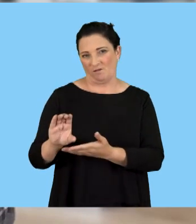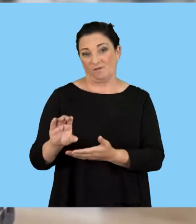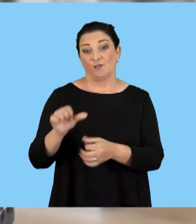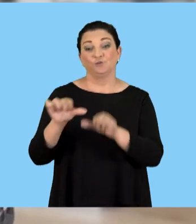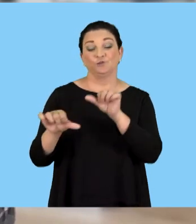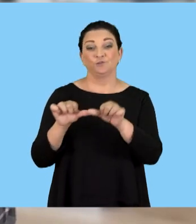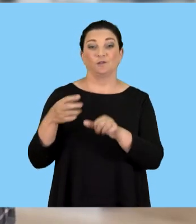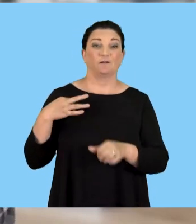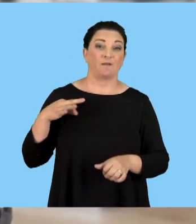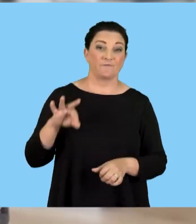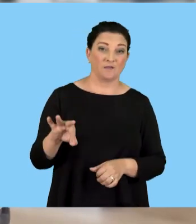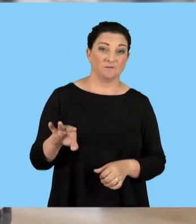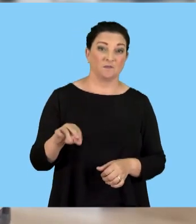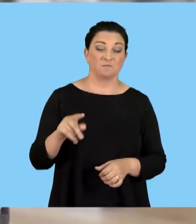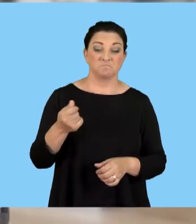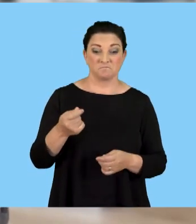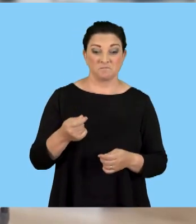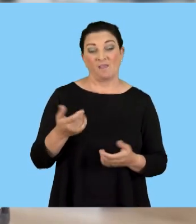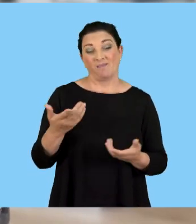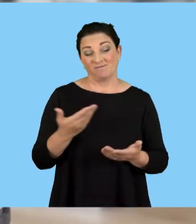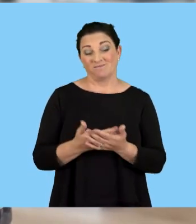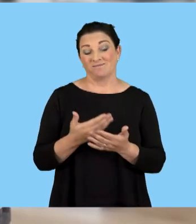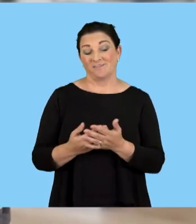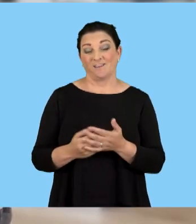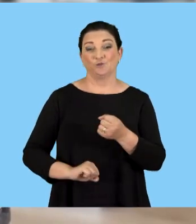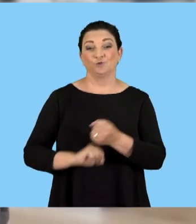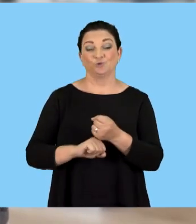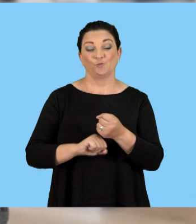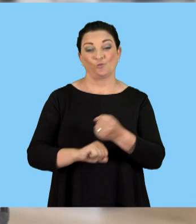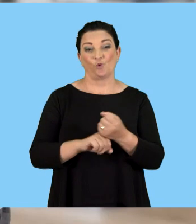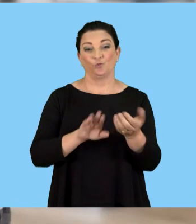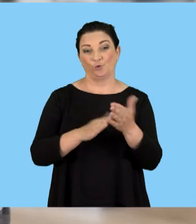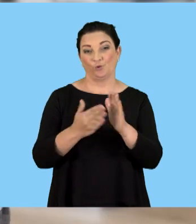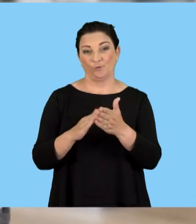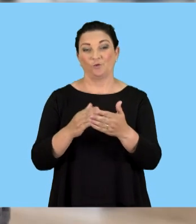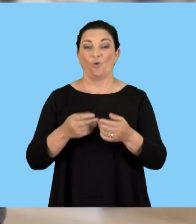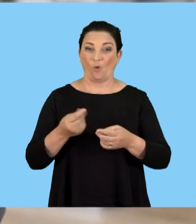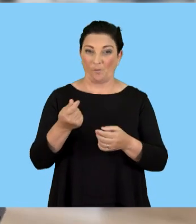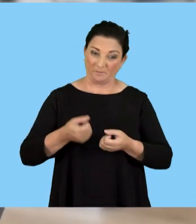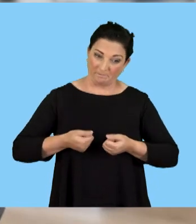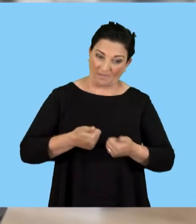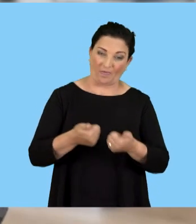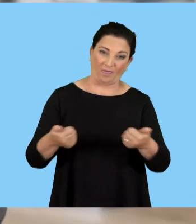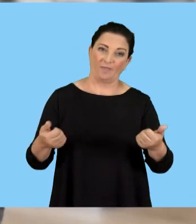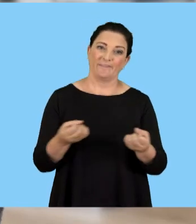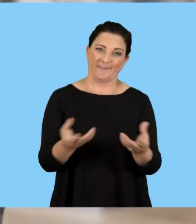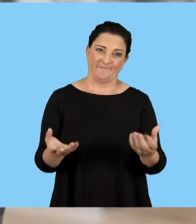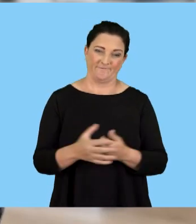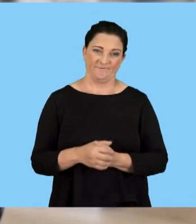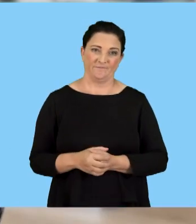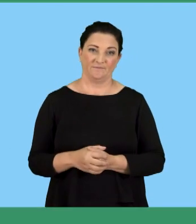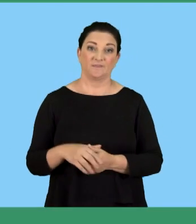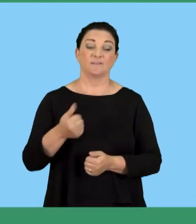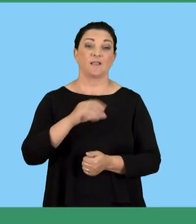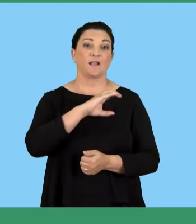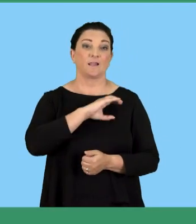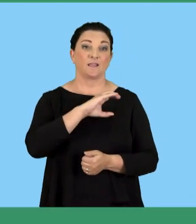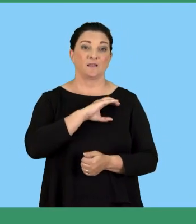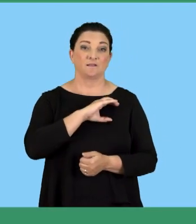advantage, resulting in good publicity and improved reputation because they are doing corporate